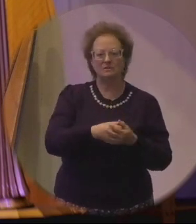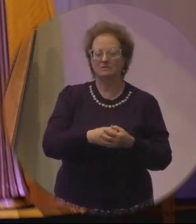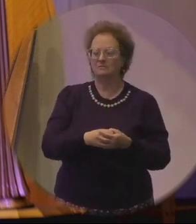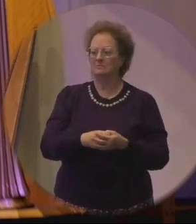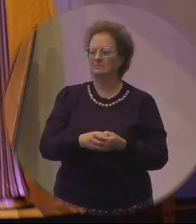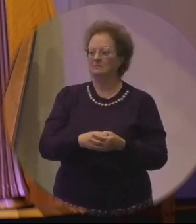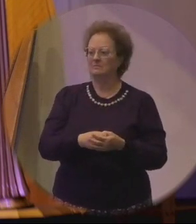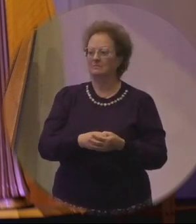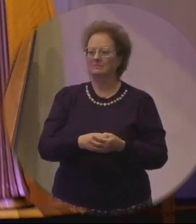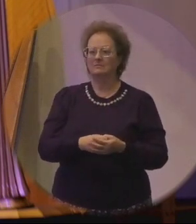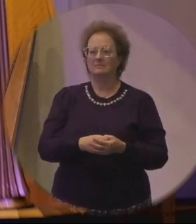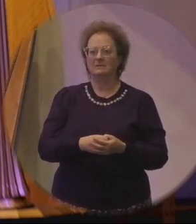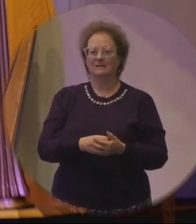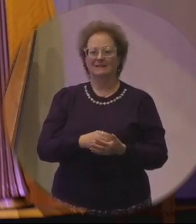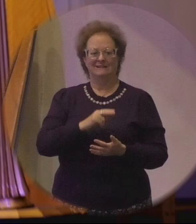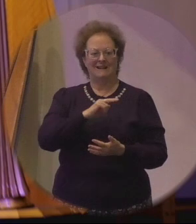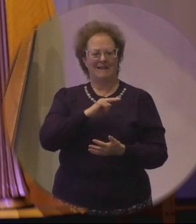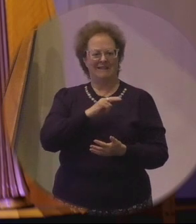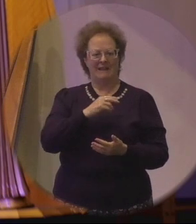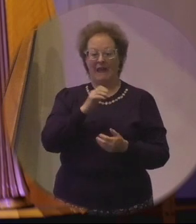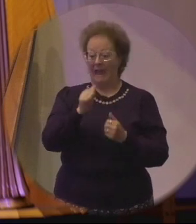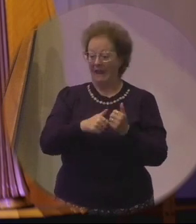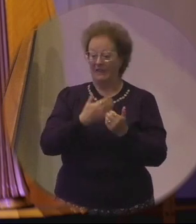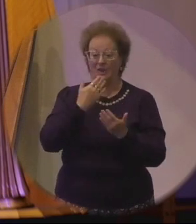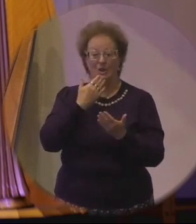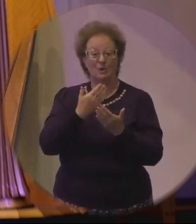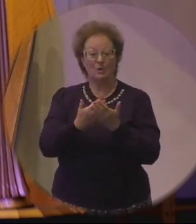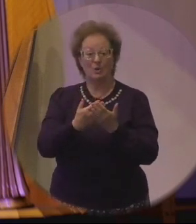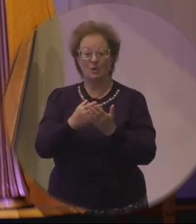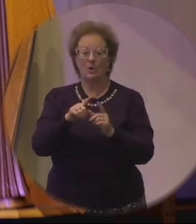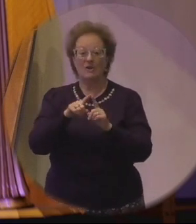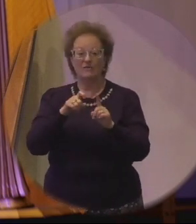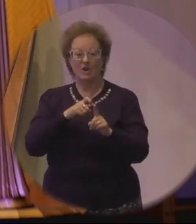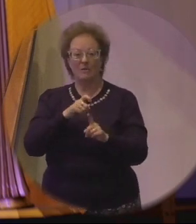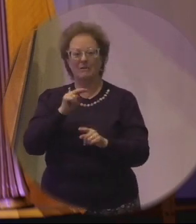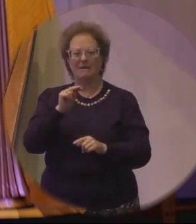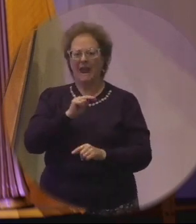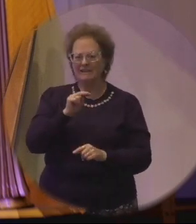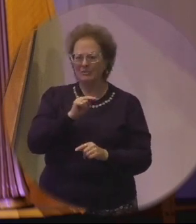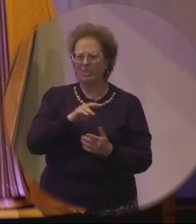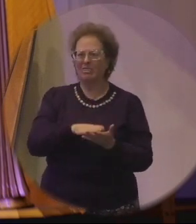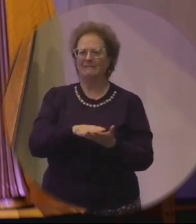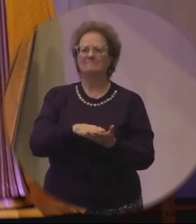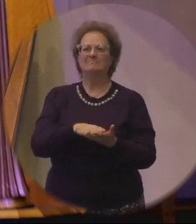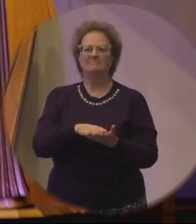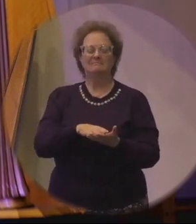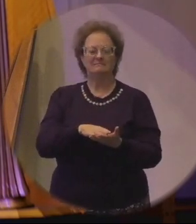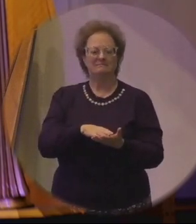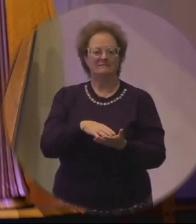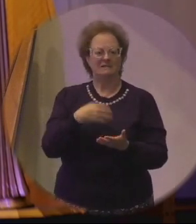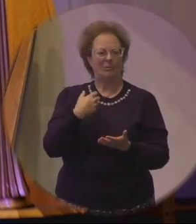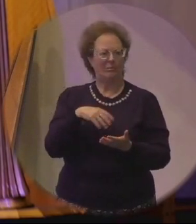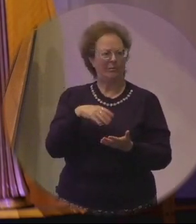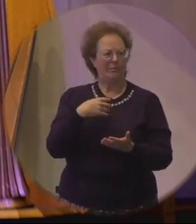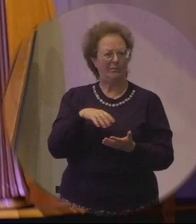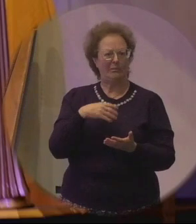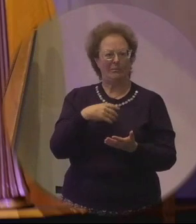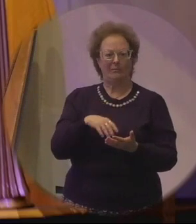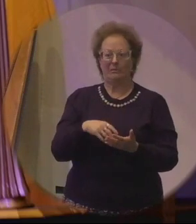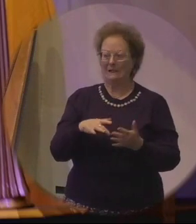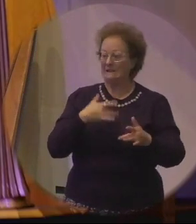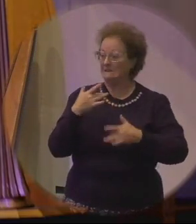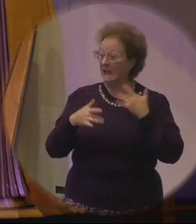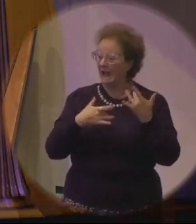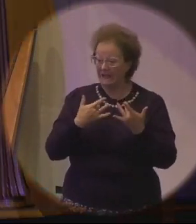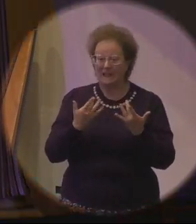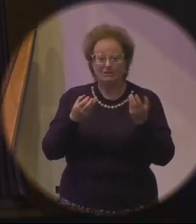Nathanael's kind of famous for his response, right? "Can anything good come from Nazareth?" Talk about throwing a wet blanket on some exciting